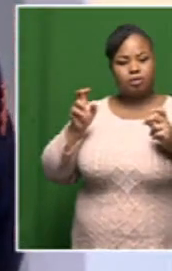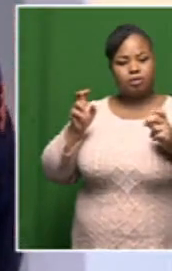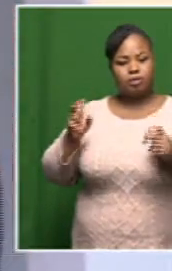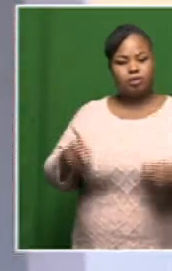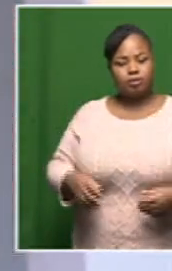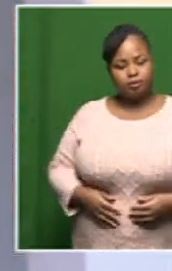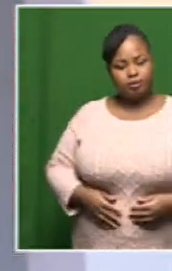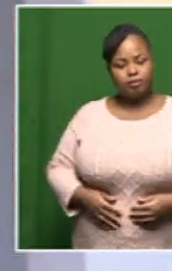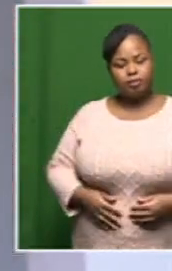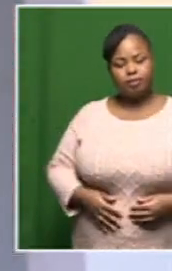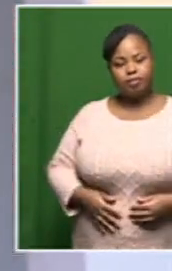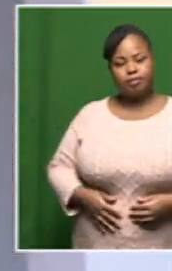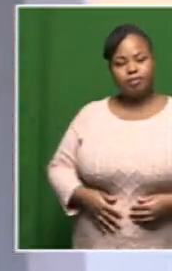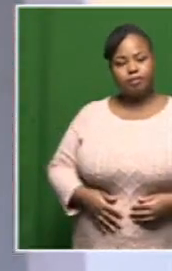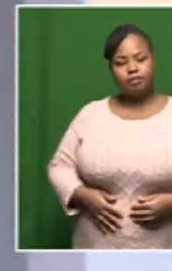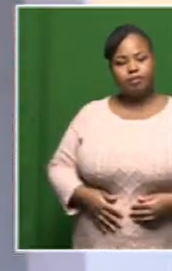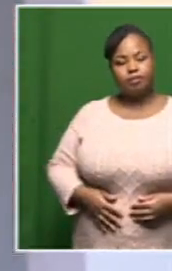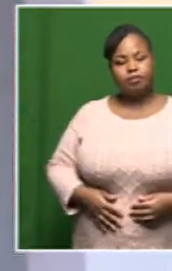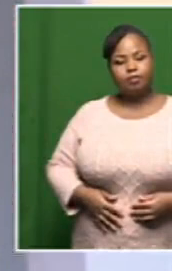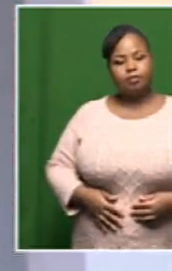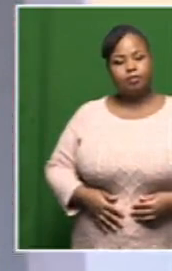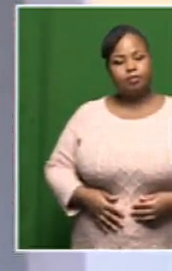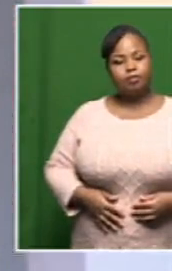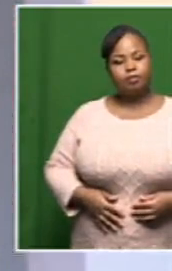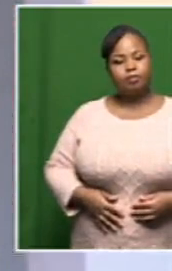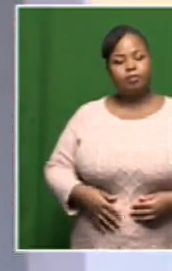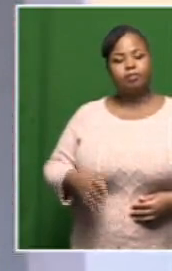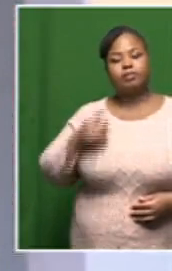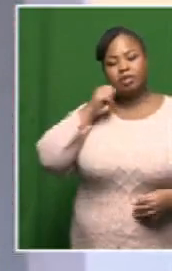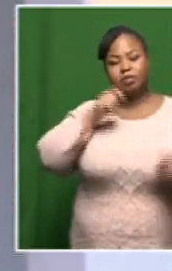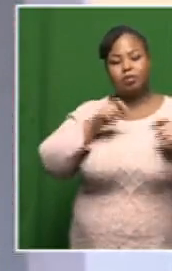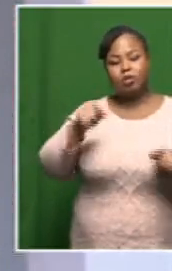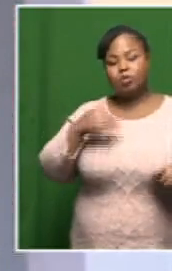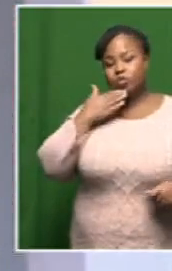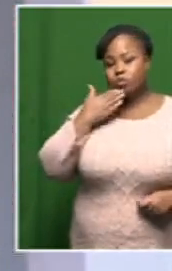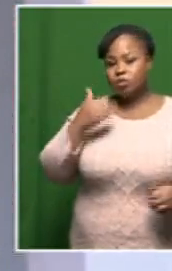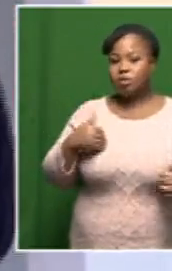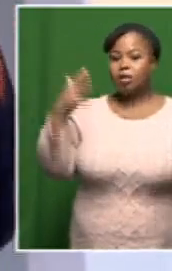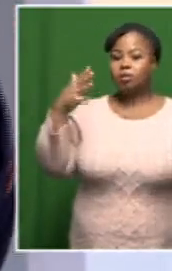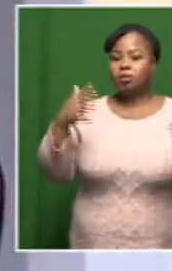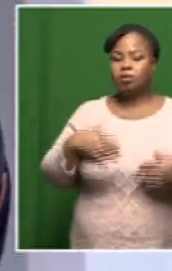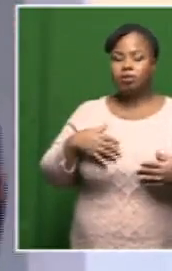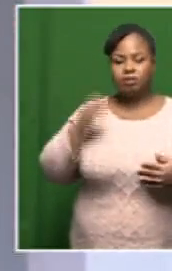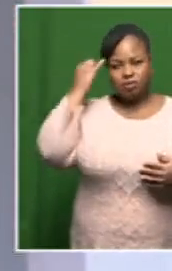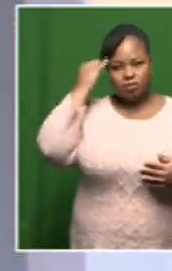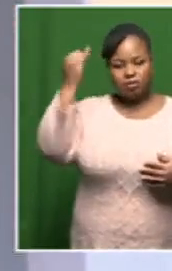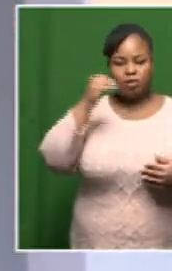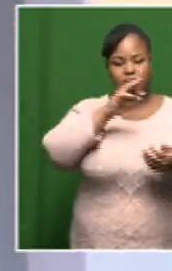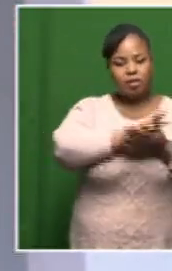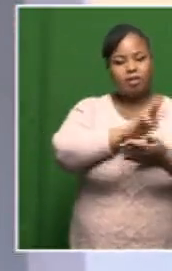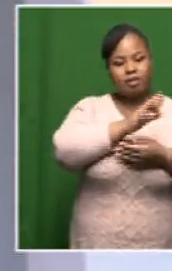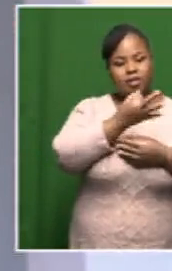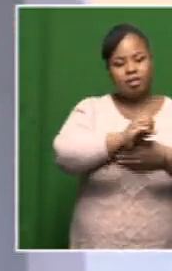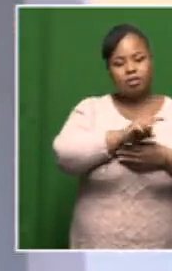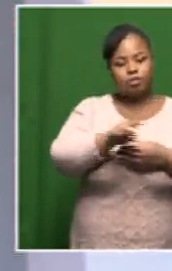the main figures who came with this style and innovated it from 1930s to